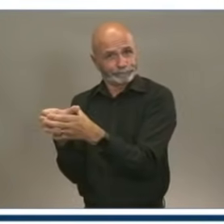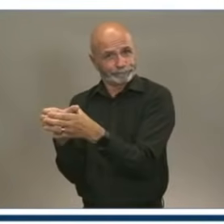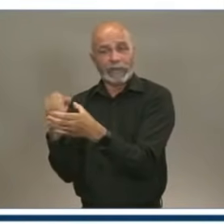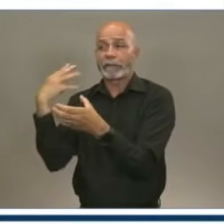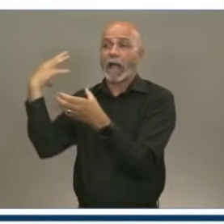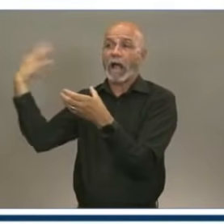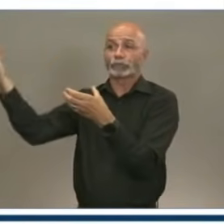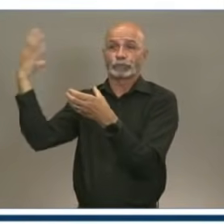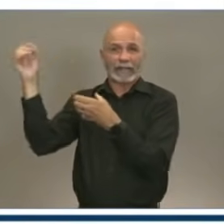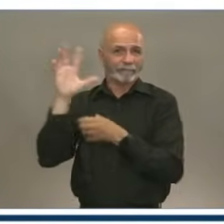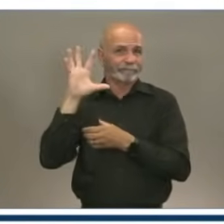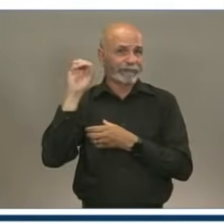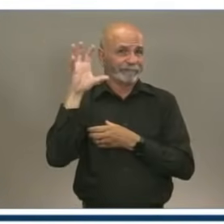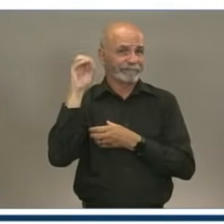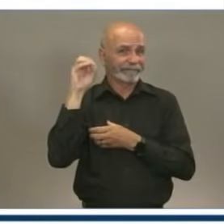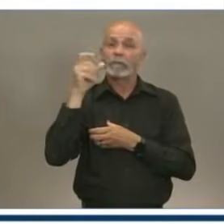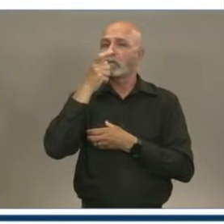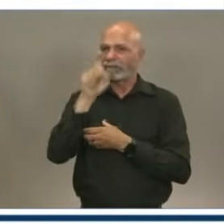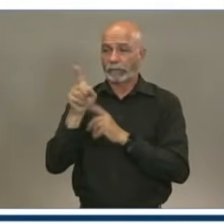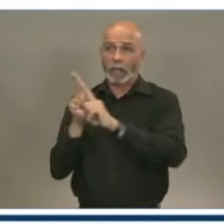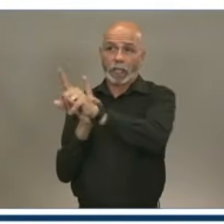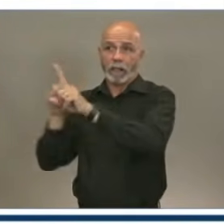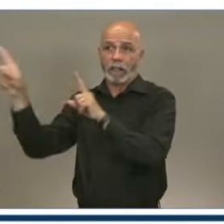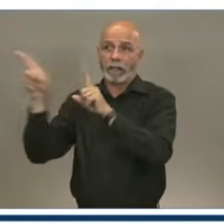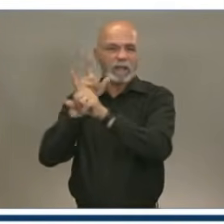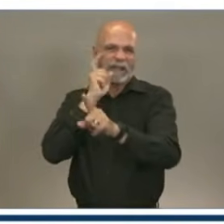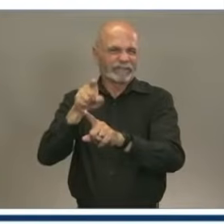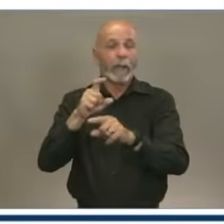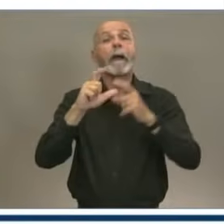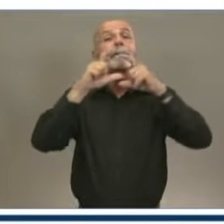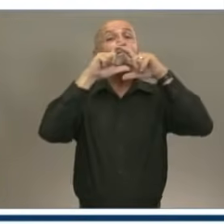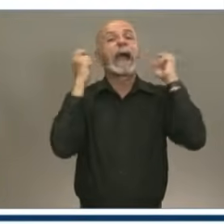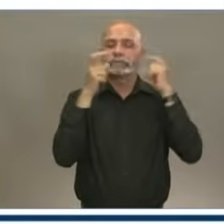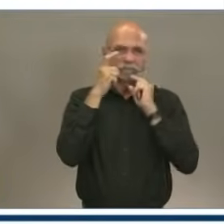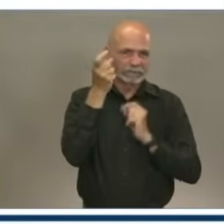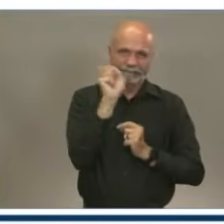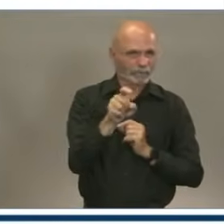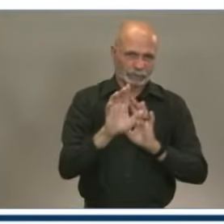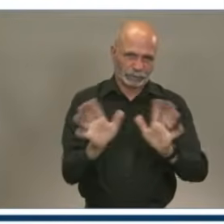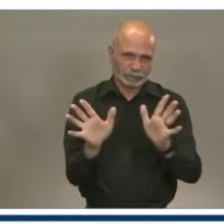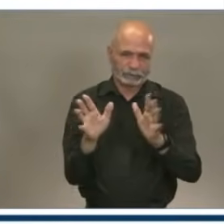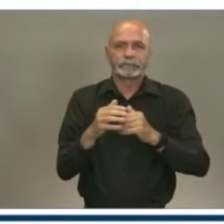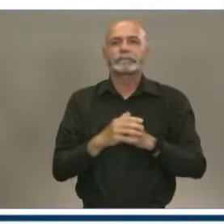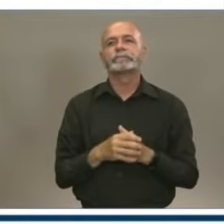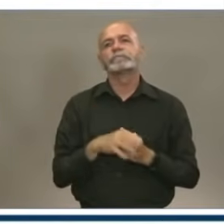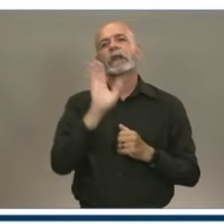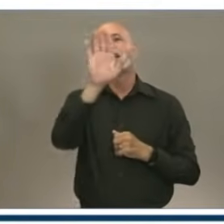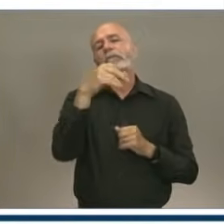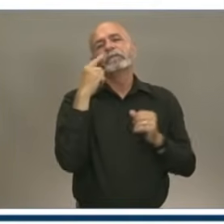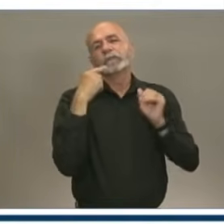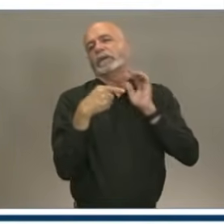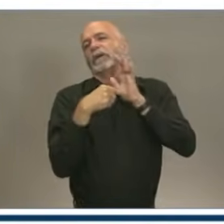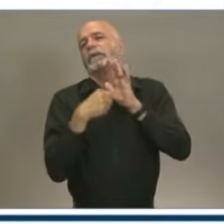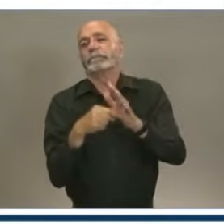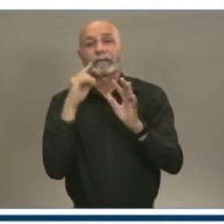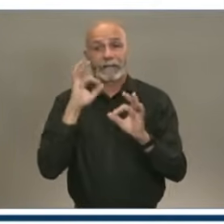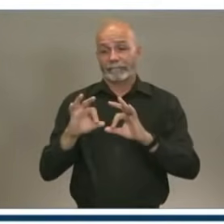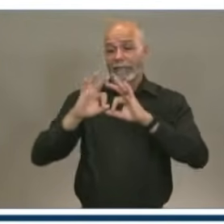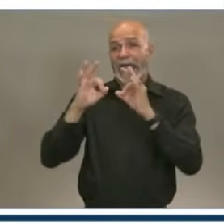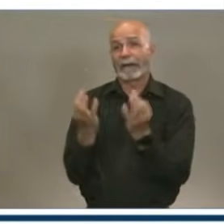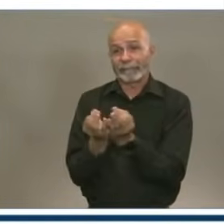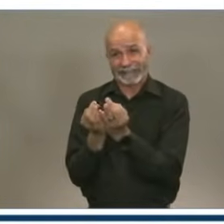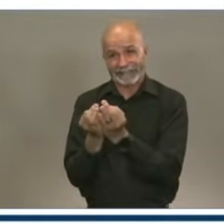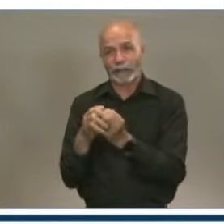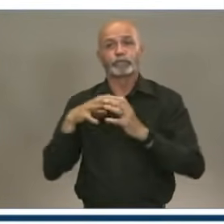physical distancing or masking. So, for example, you can now have up to 50 people, including your household and